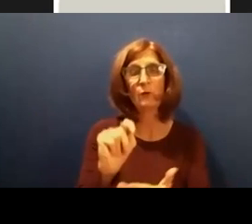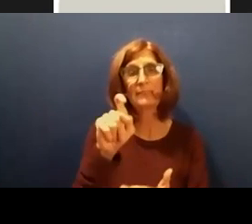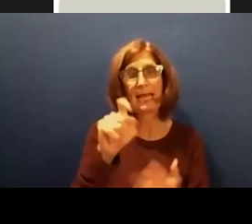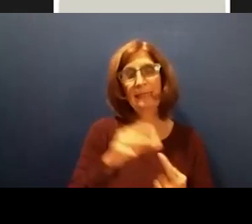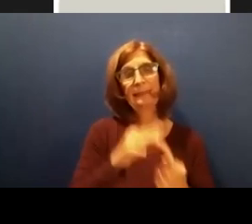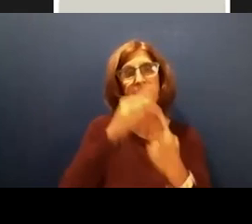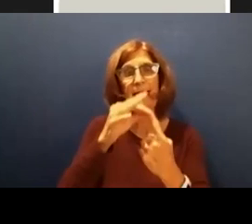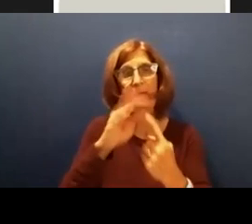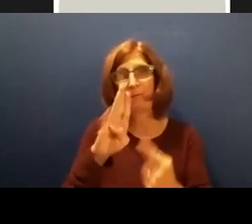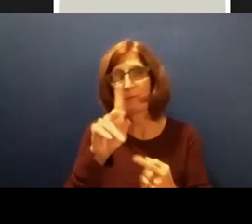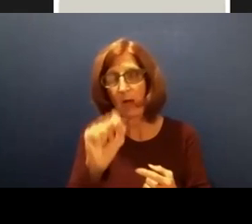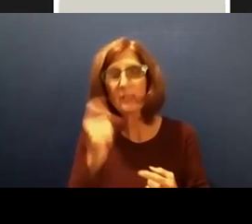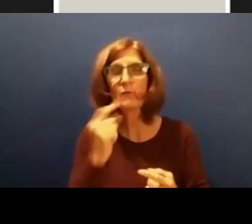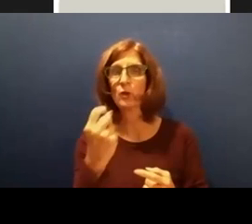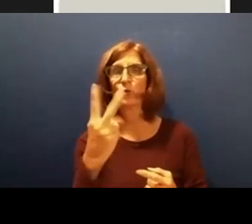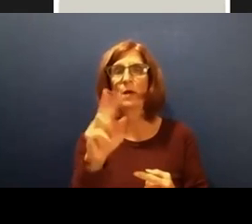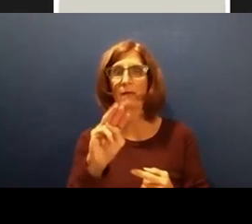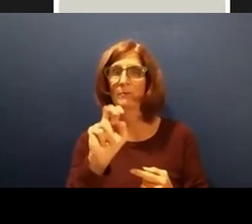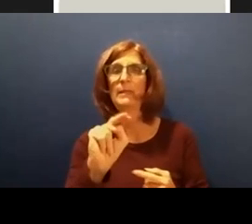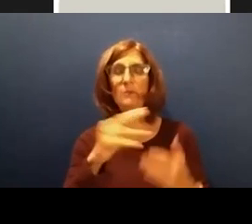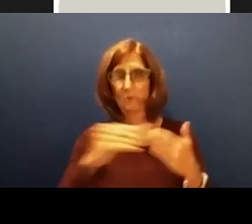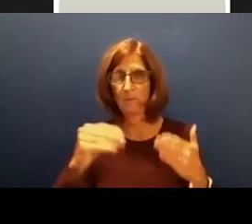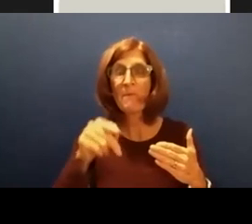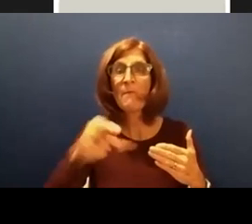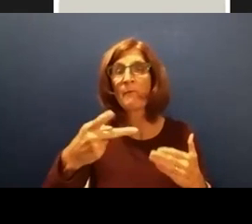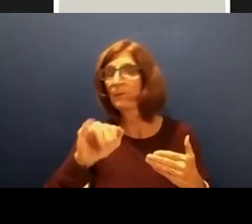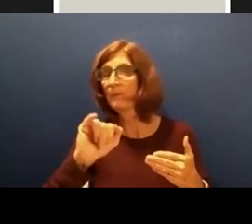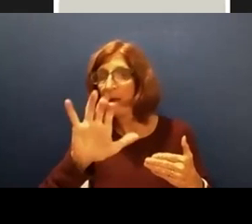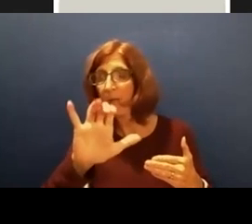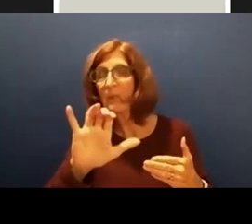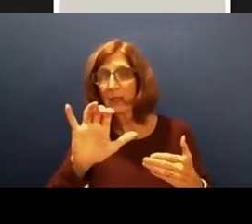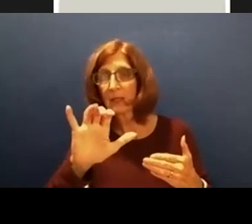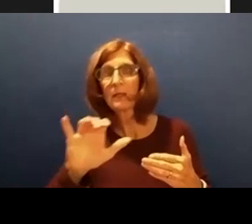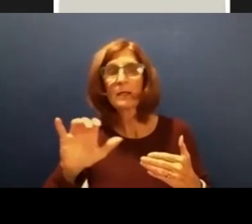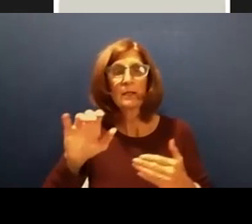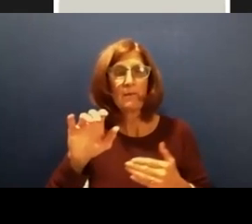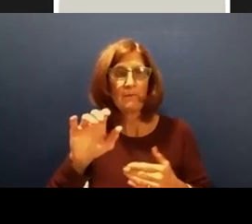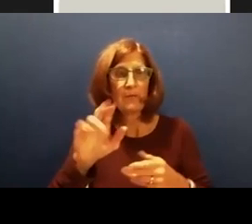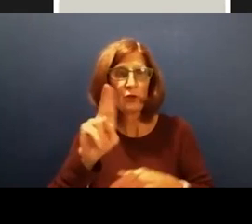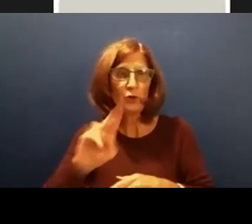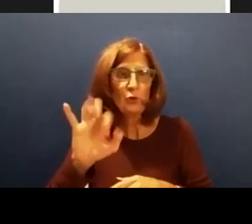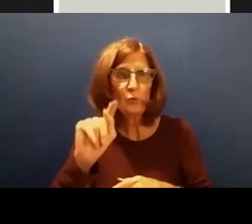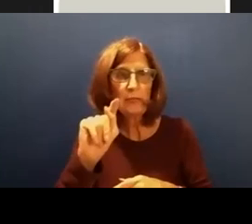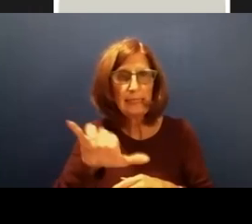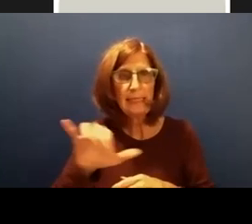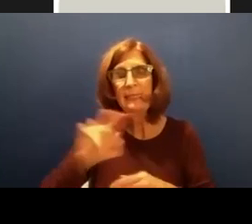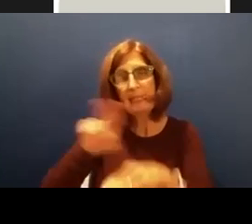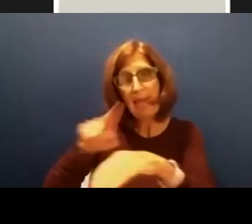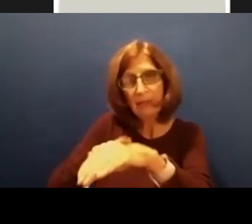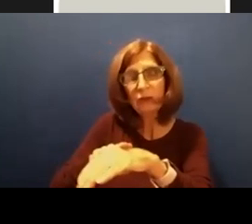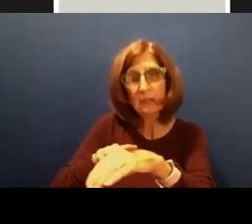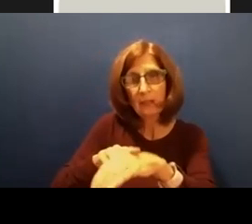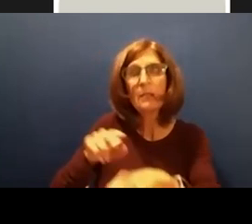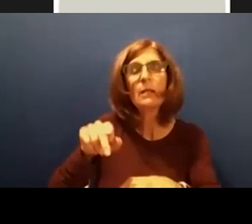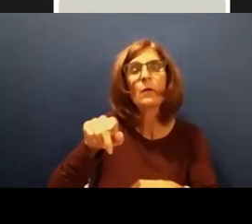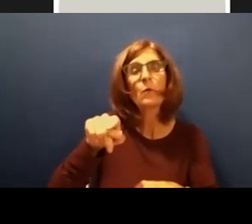million. The bonds will be publicly placed with Stifel International as the underwriter, Zions Bank as the trustee, and Clark Hill as